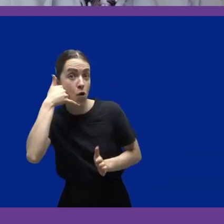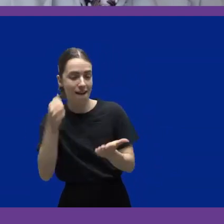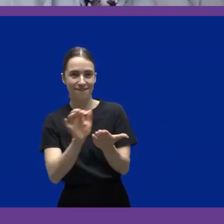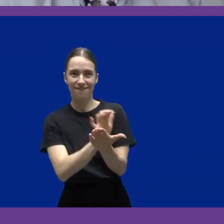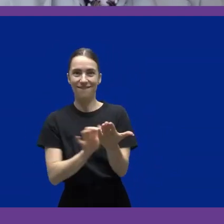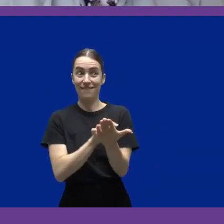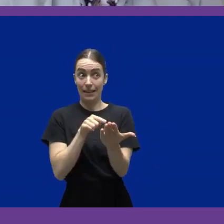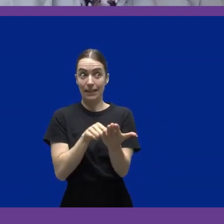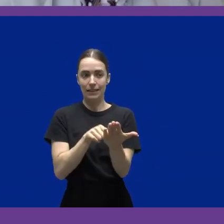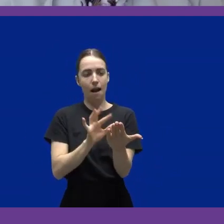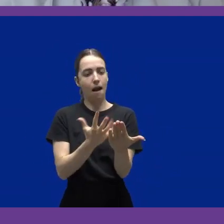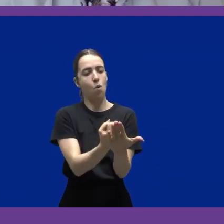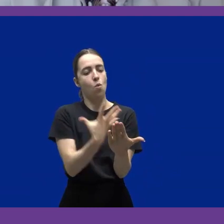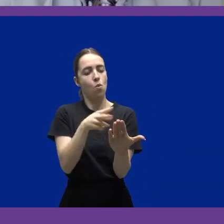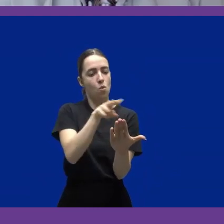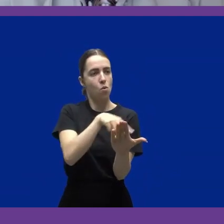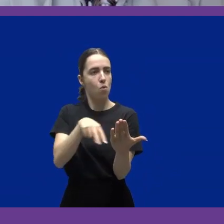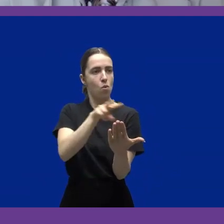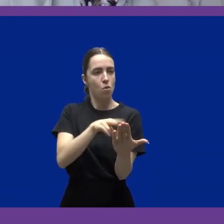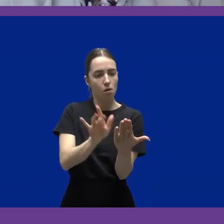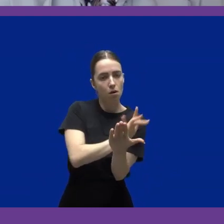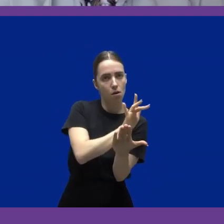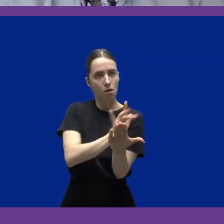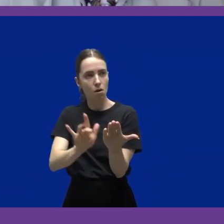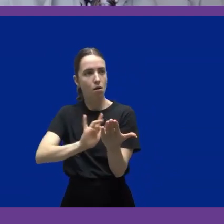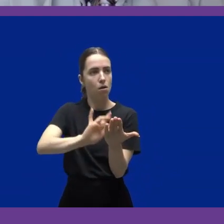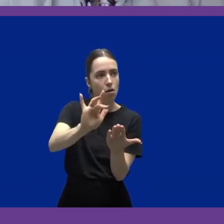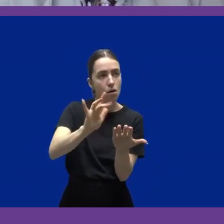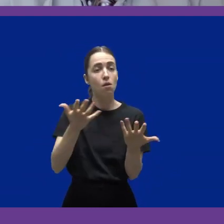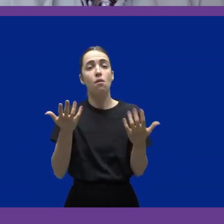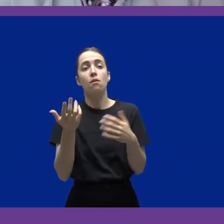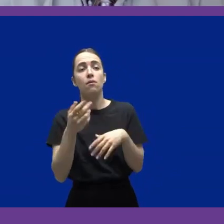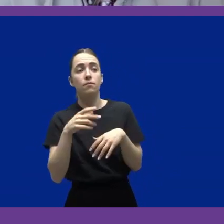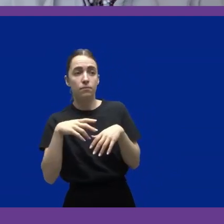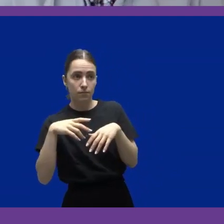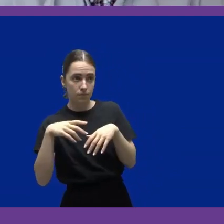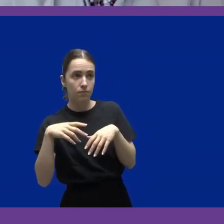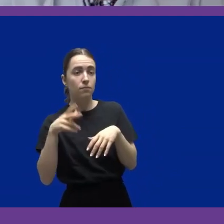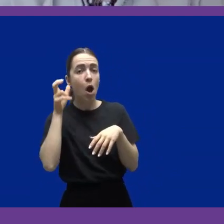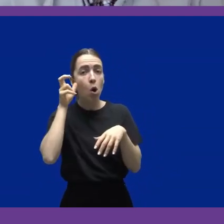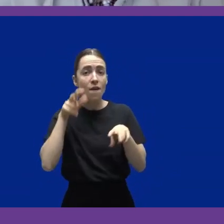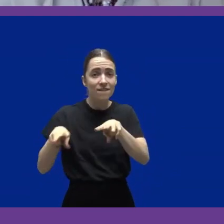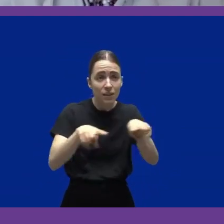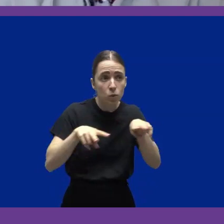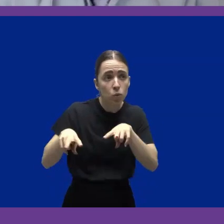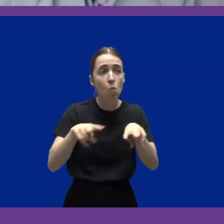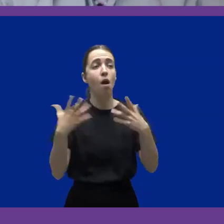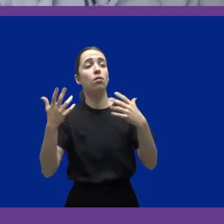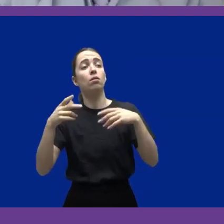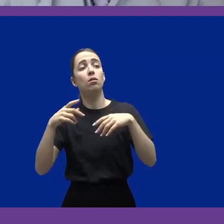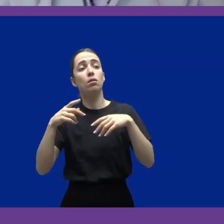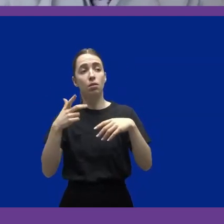audiovisual, smart TVs with digital television services, as well as e-readers, e-books. Next.